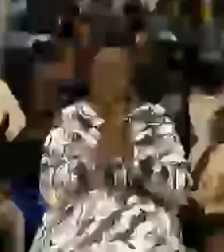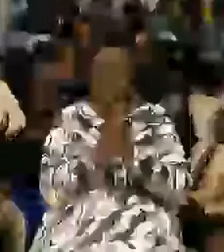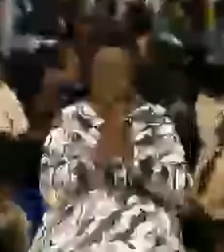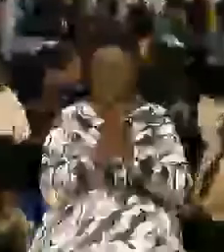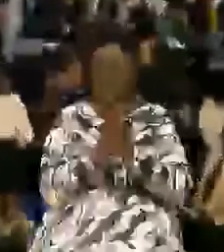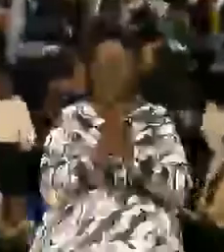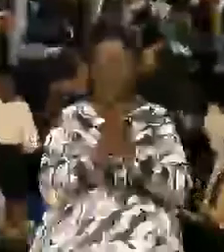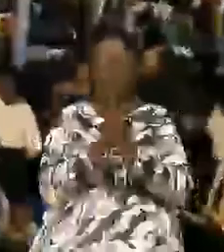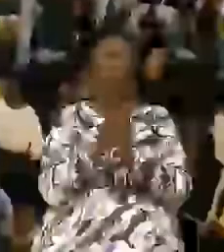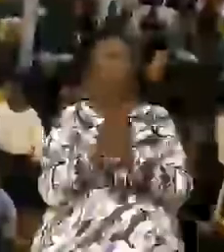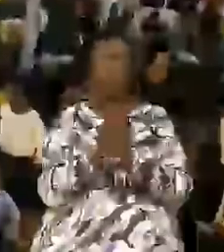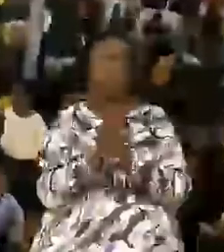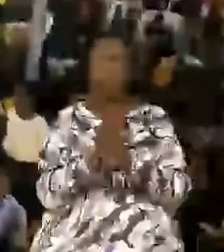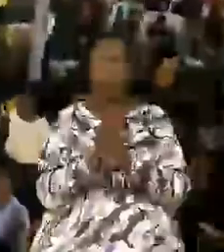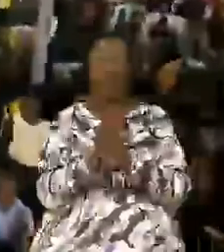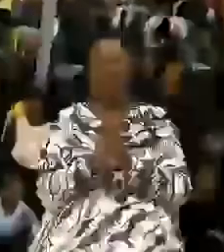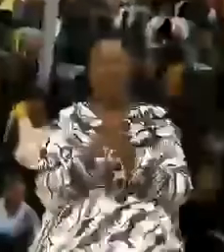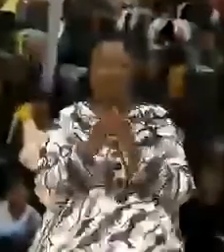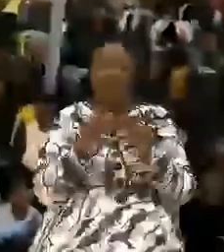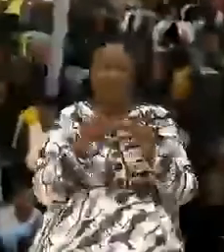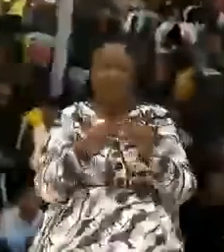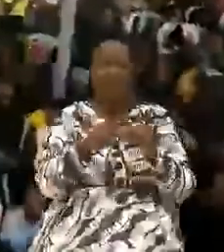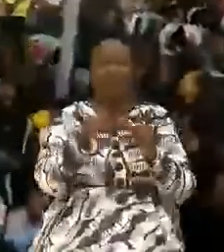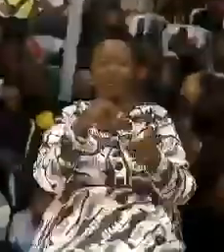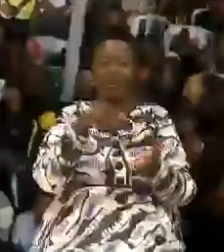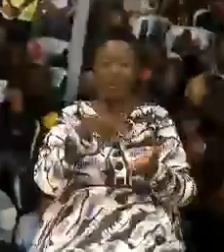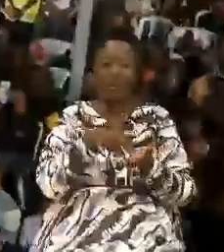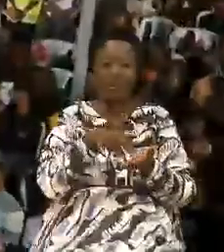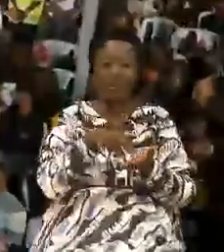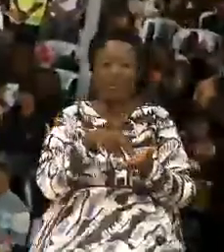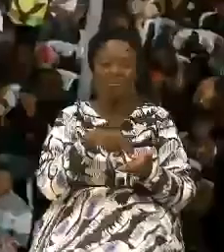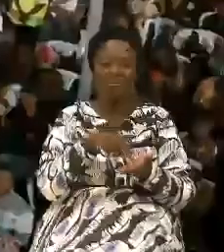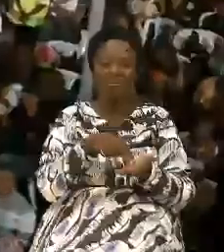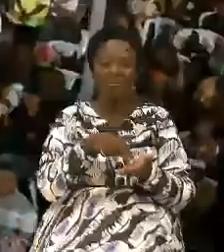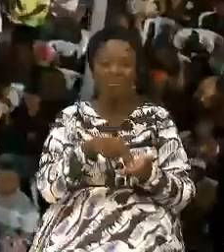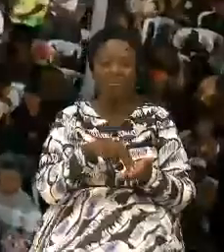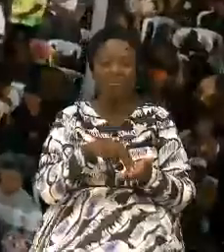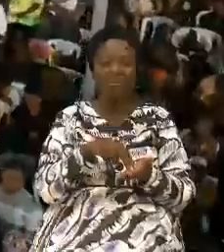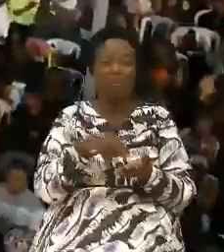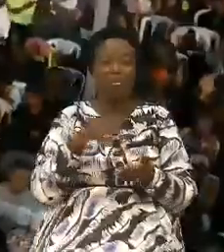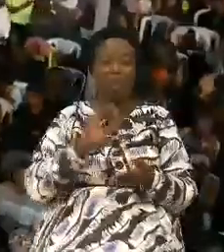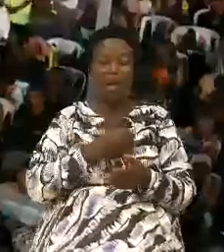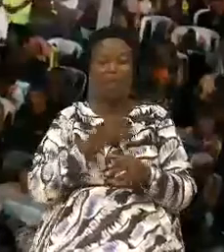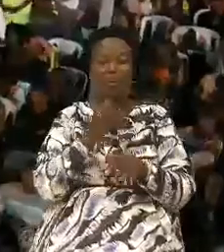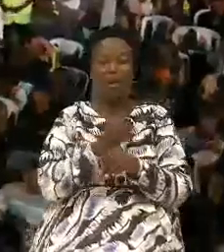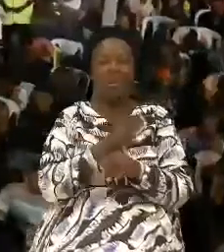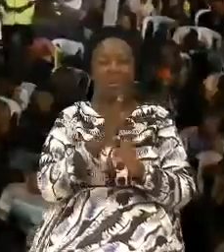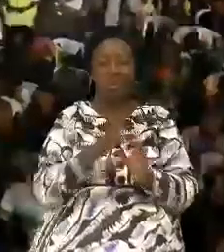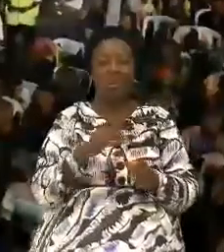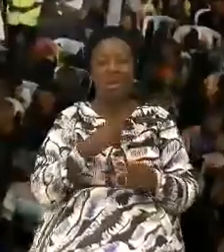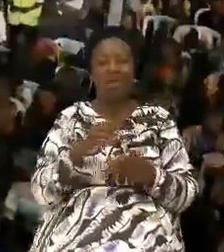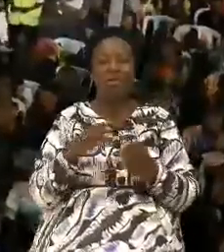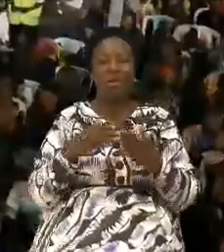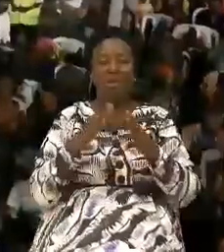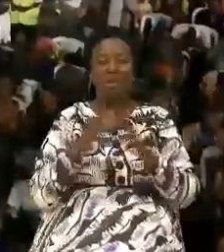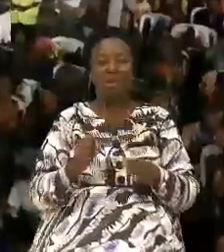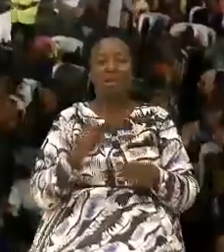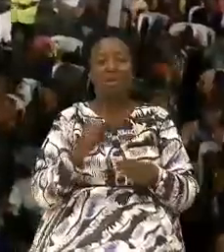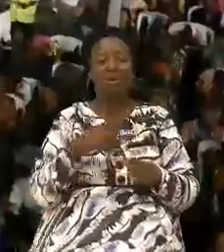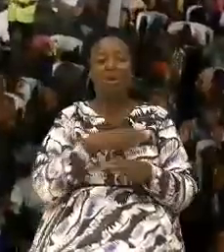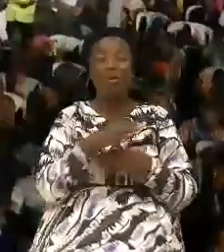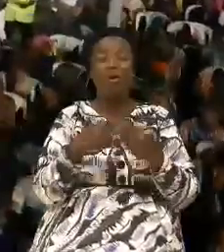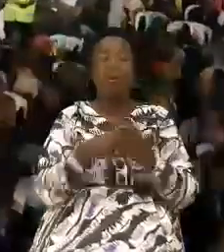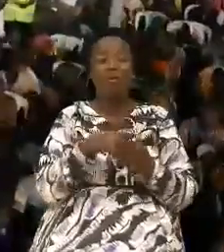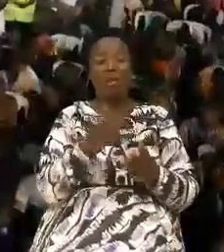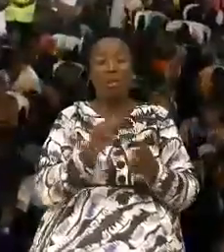Keep on standing, our counselors, leaders, ushers, choir members, and others who have been